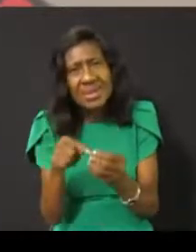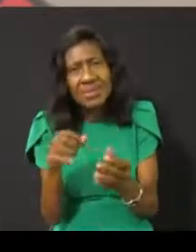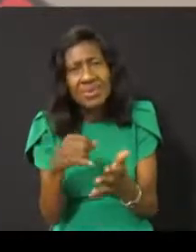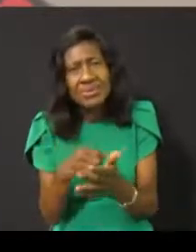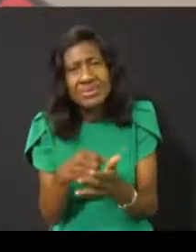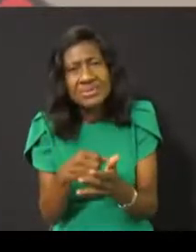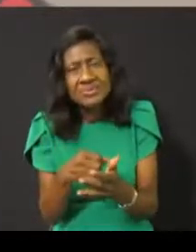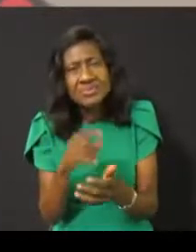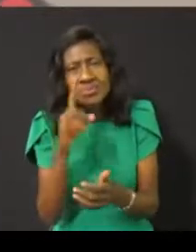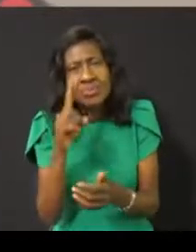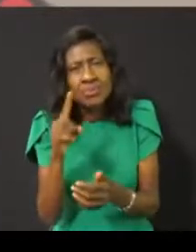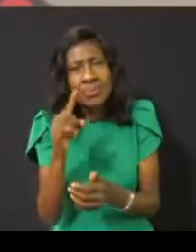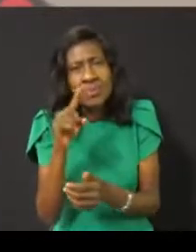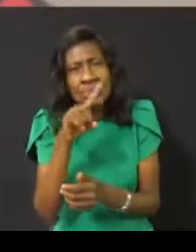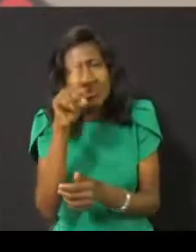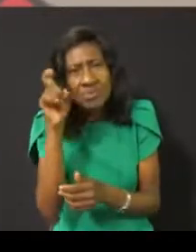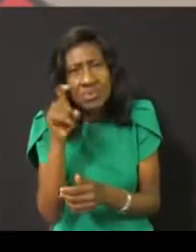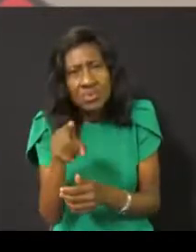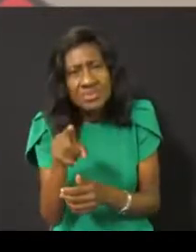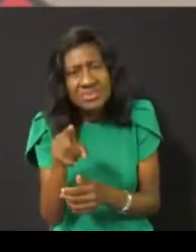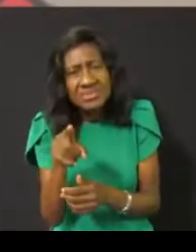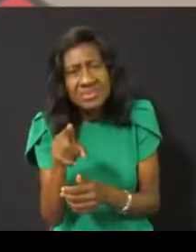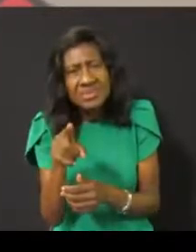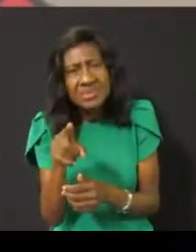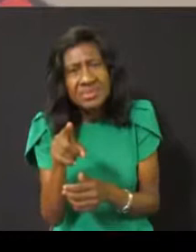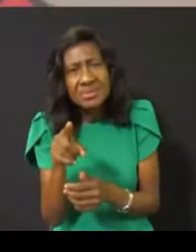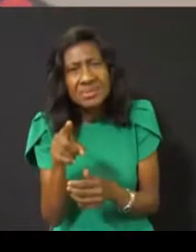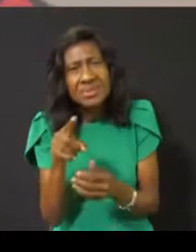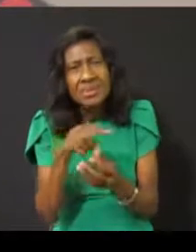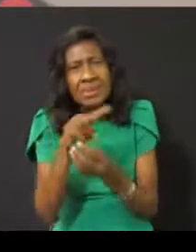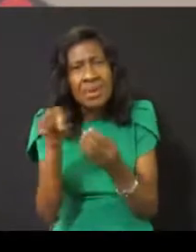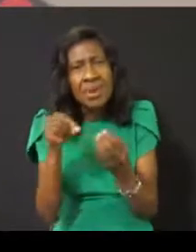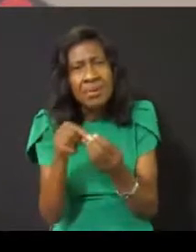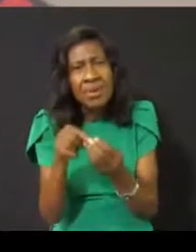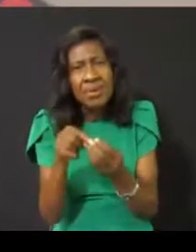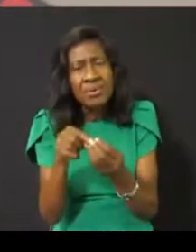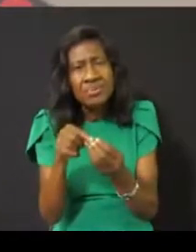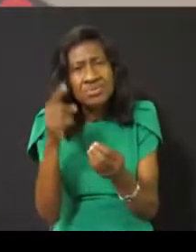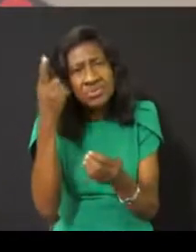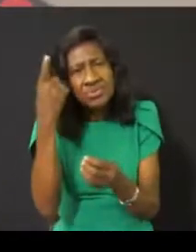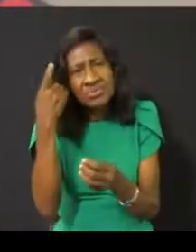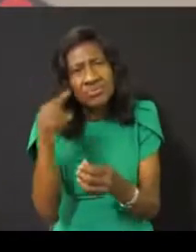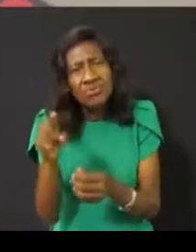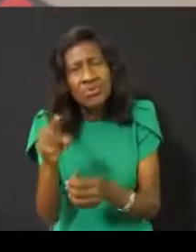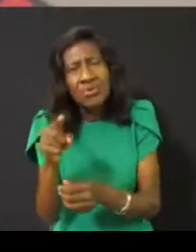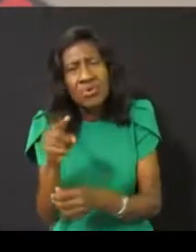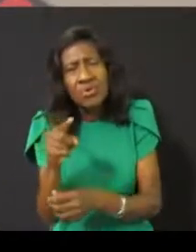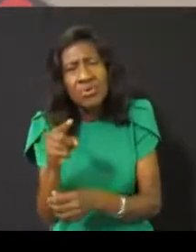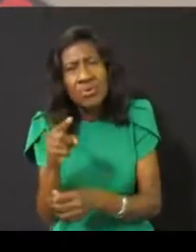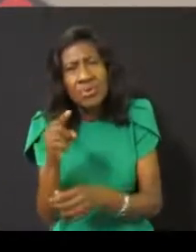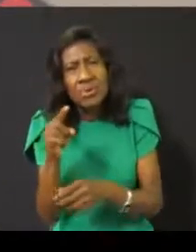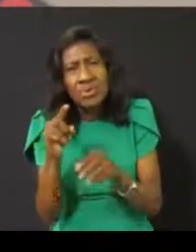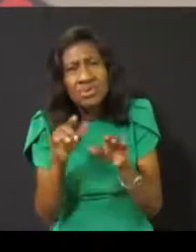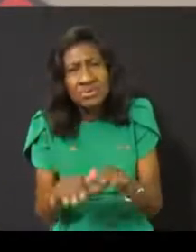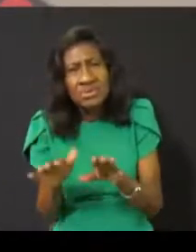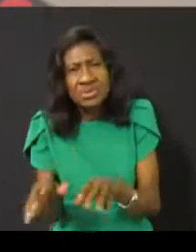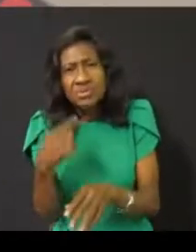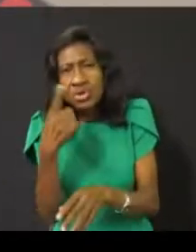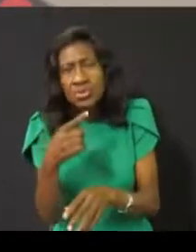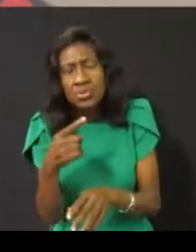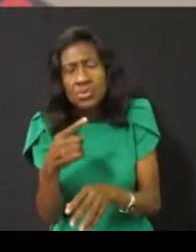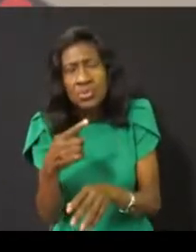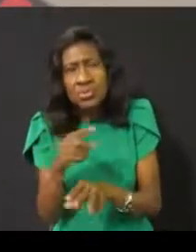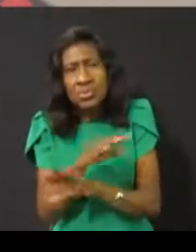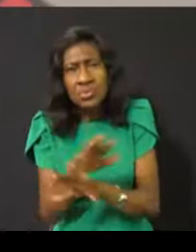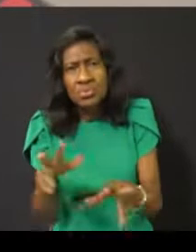those questions did center on the ability for unvaccinated children to be